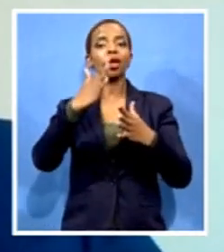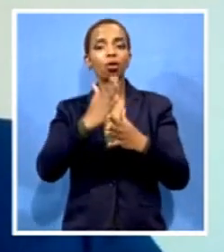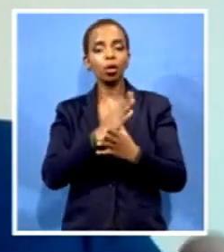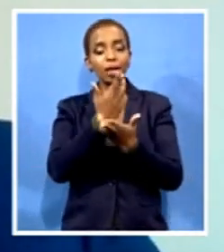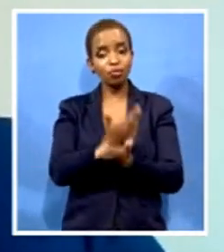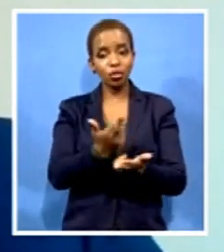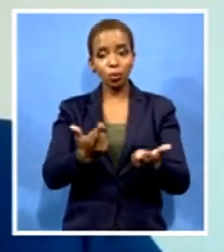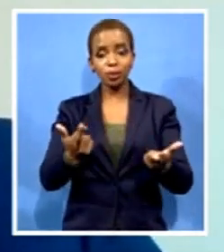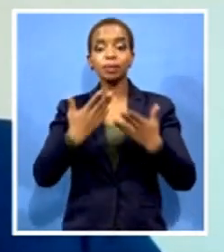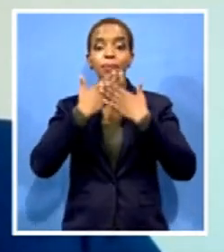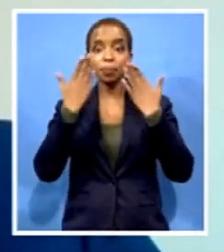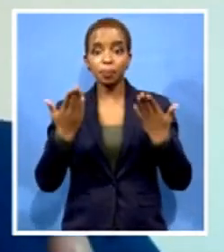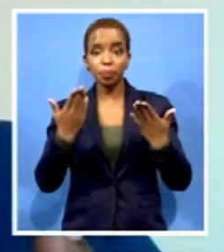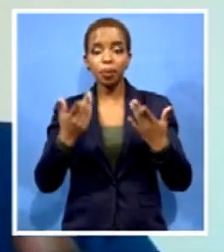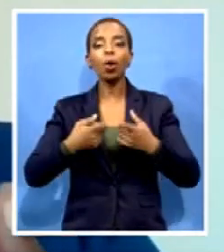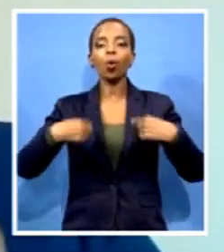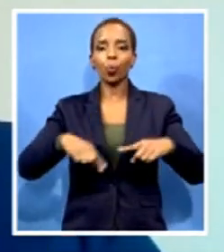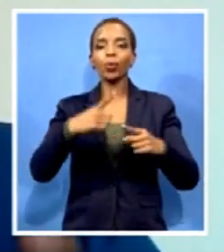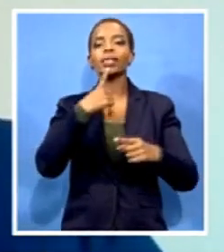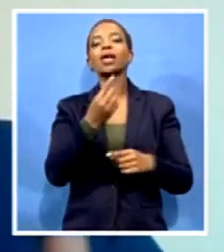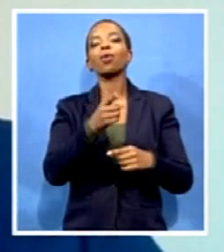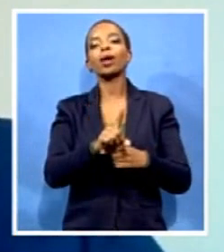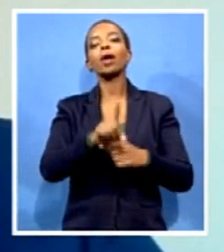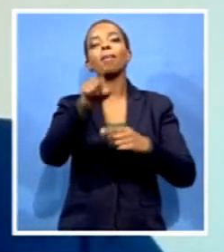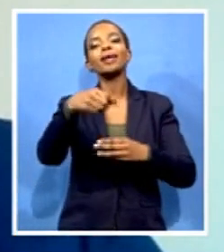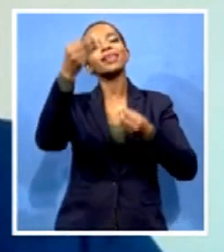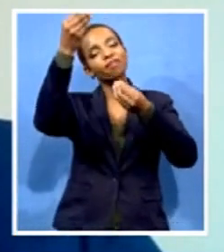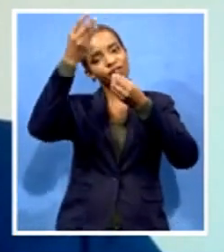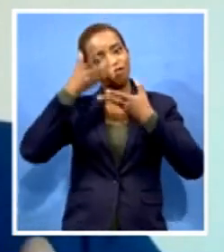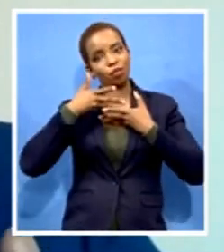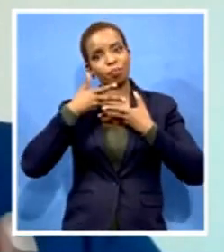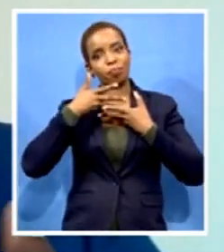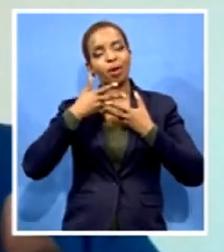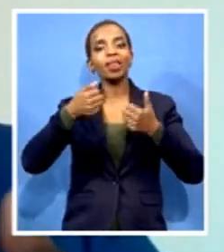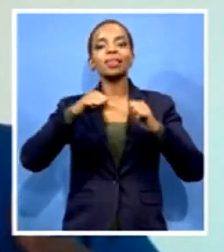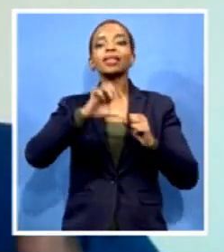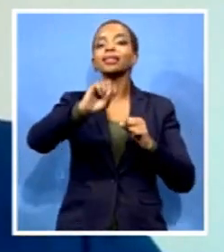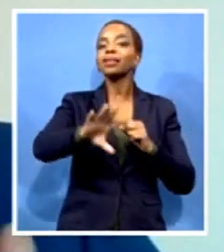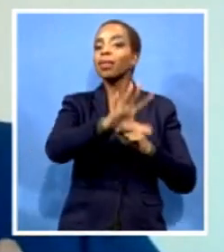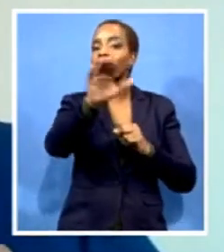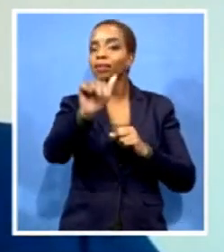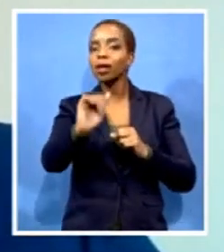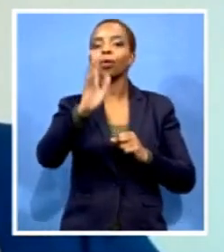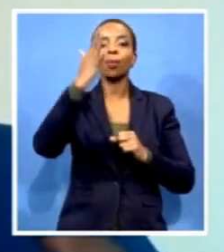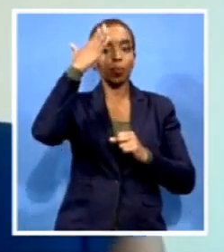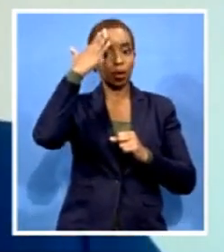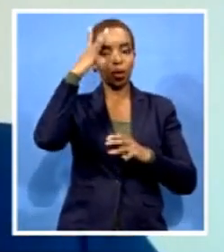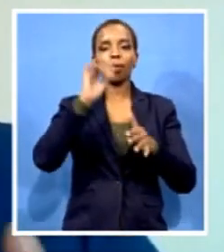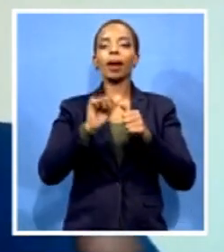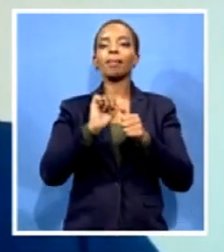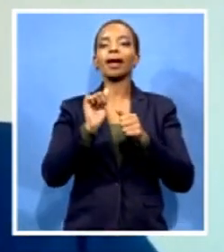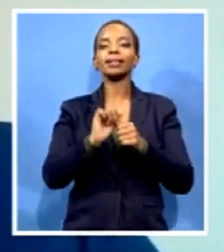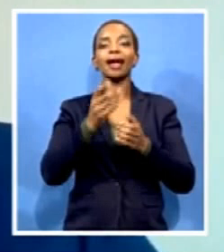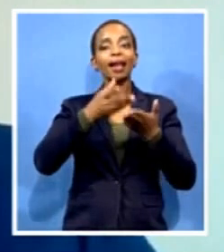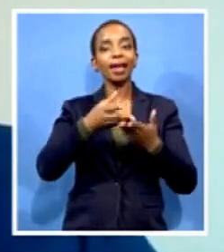build a South Africa worth living in. Let us build a better learning experience. We're running this as a